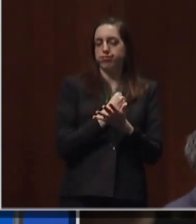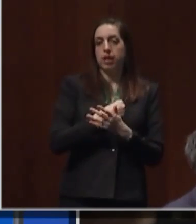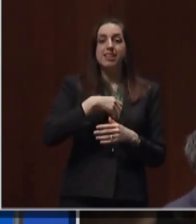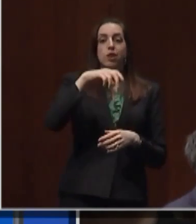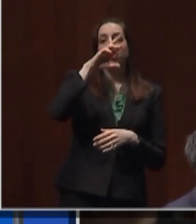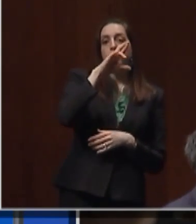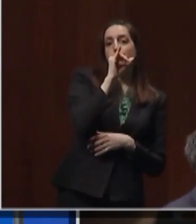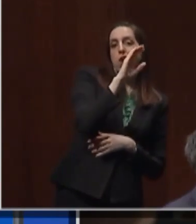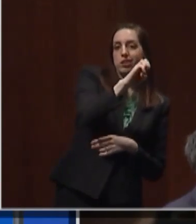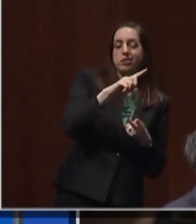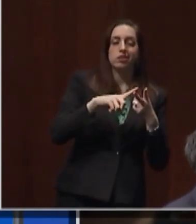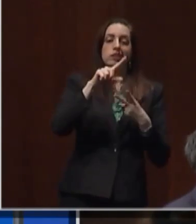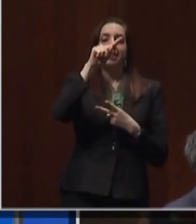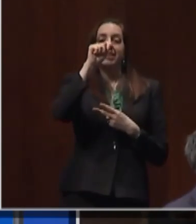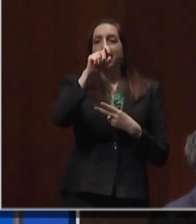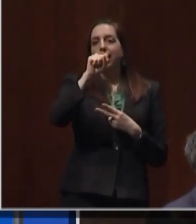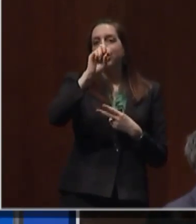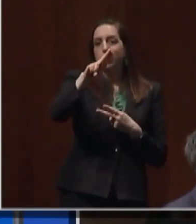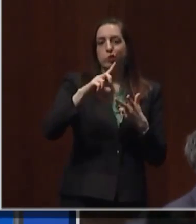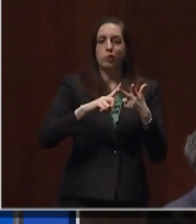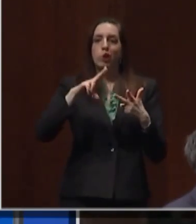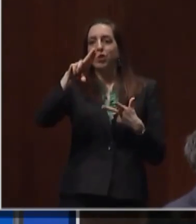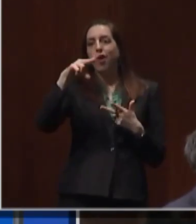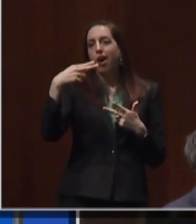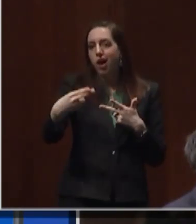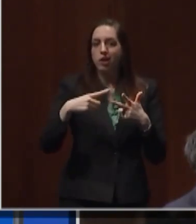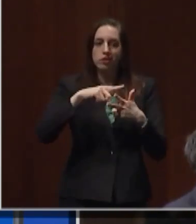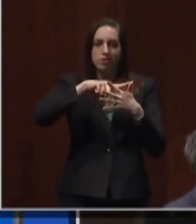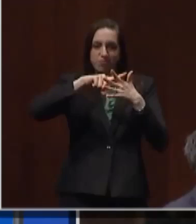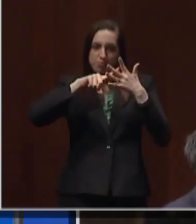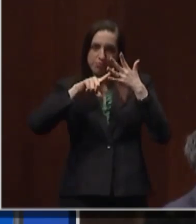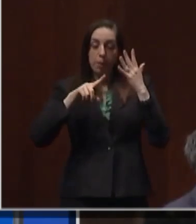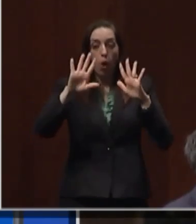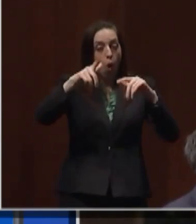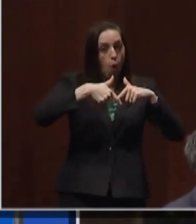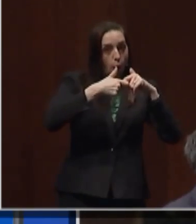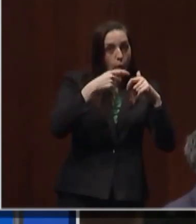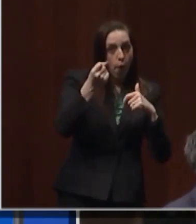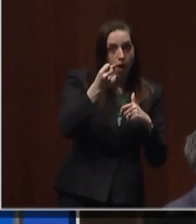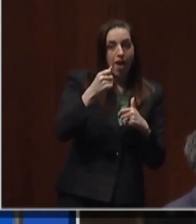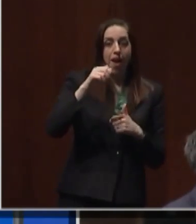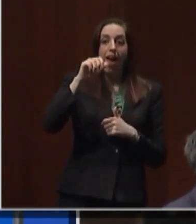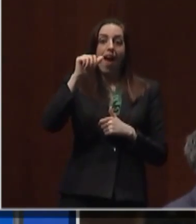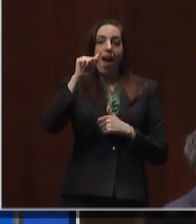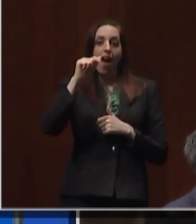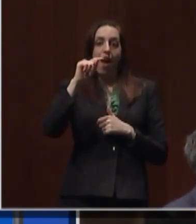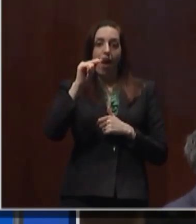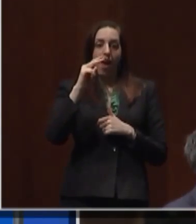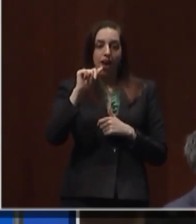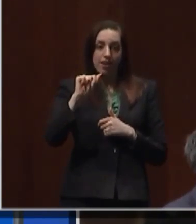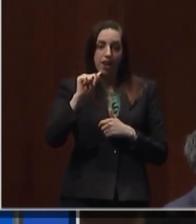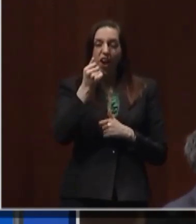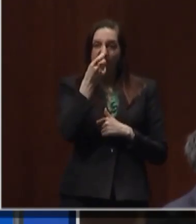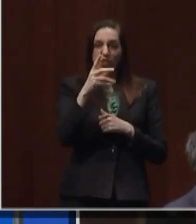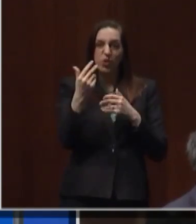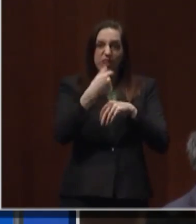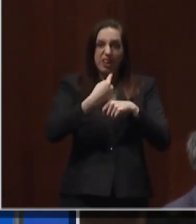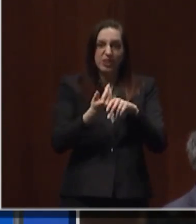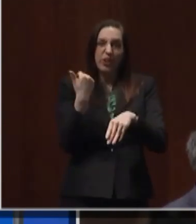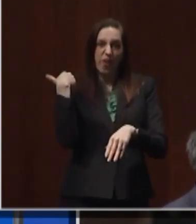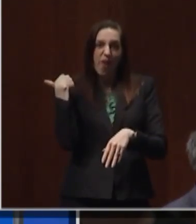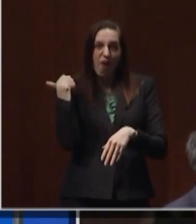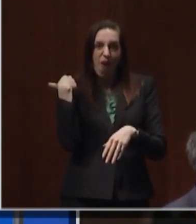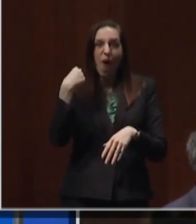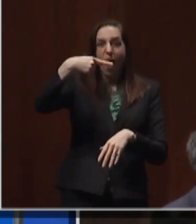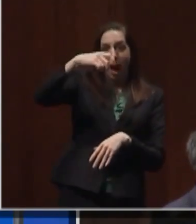Southern, University of Houston, and let me just pause right here. In Atlanta, a few days ago, at